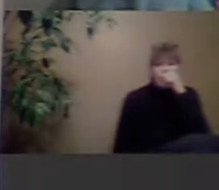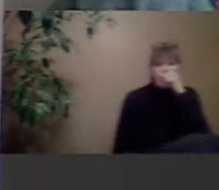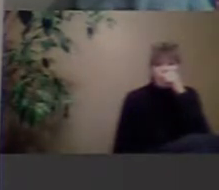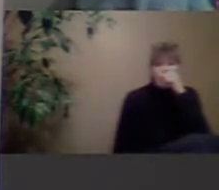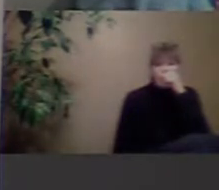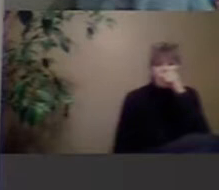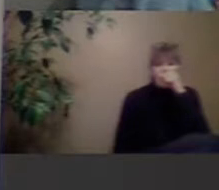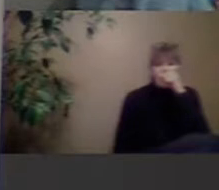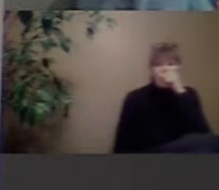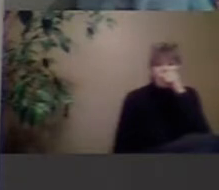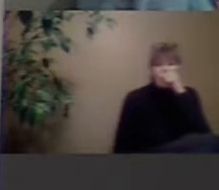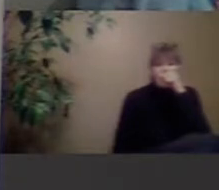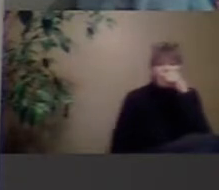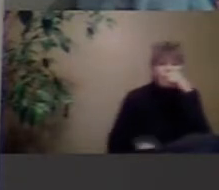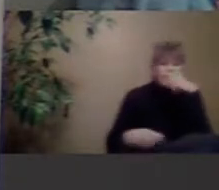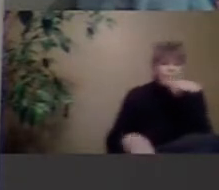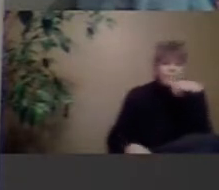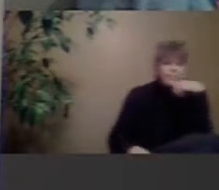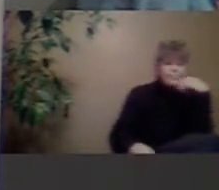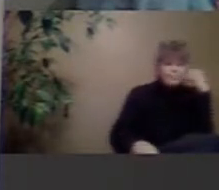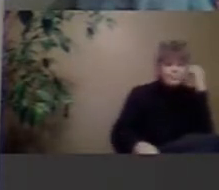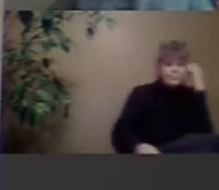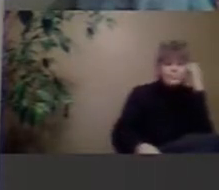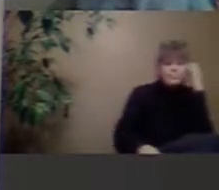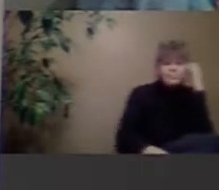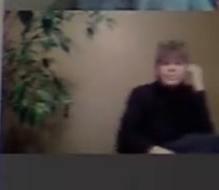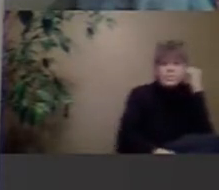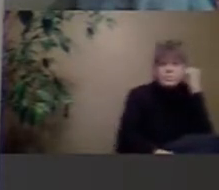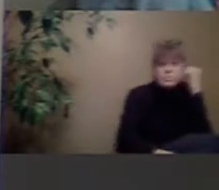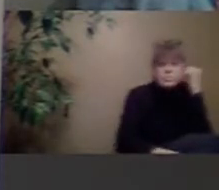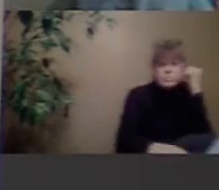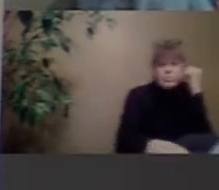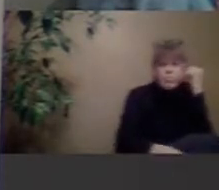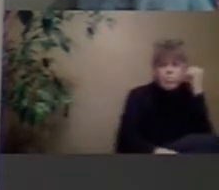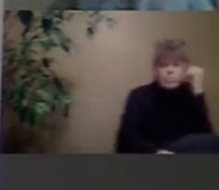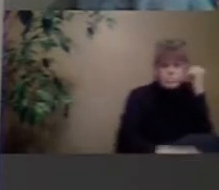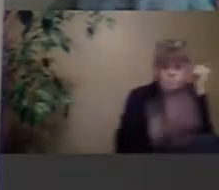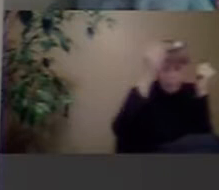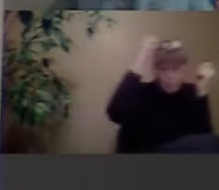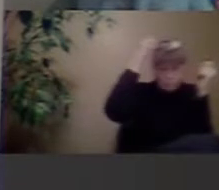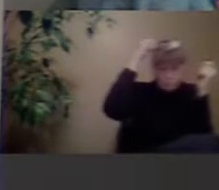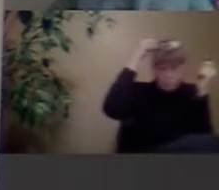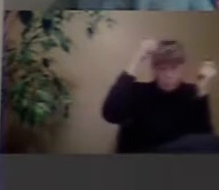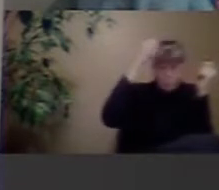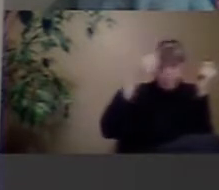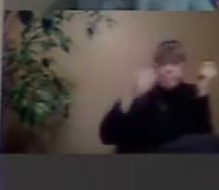rates. For the past 12 months, we confirmed that the city has paid the Village